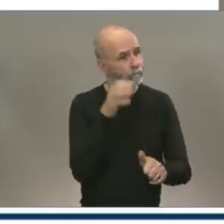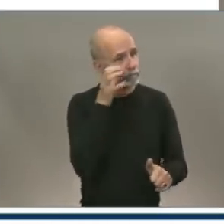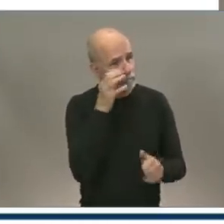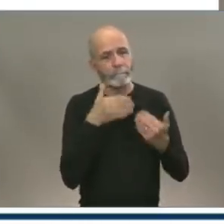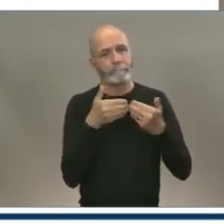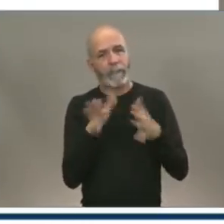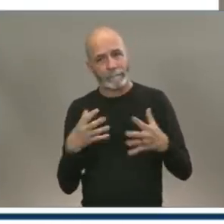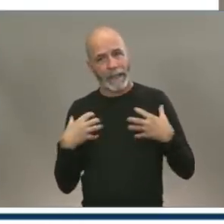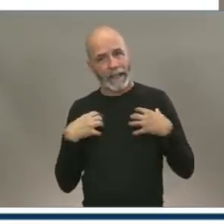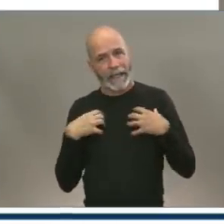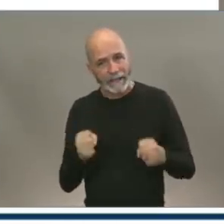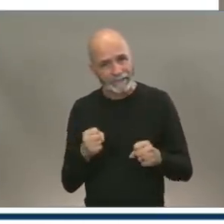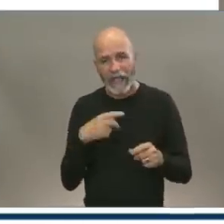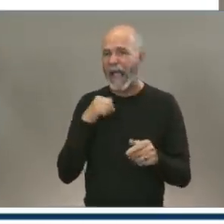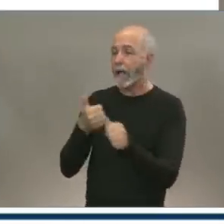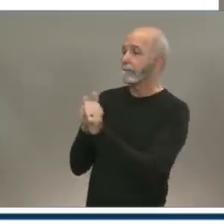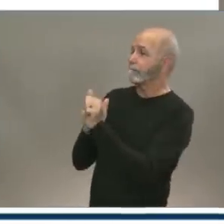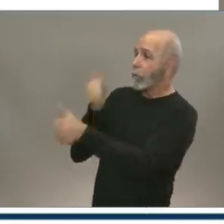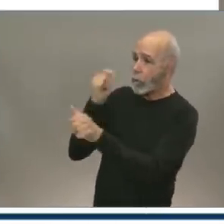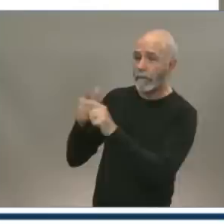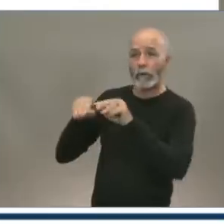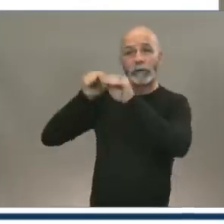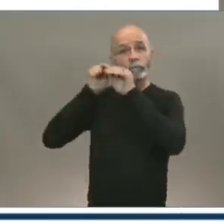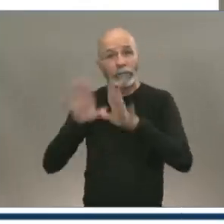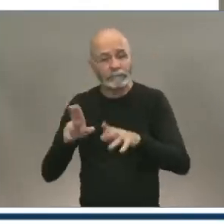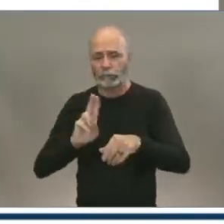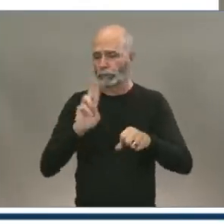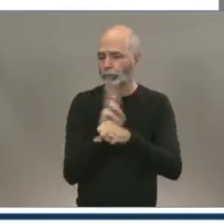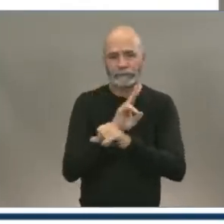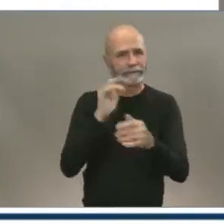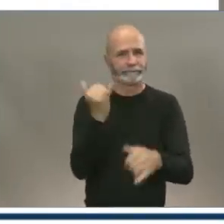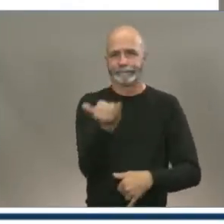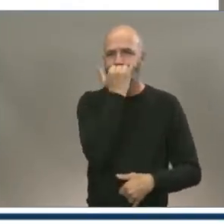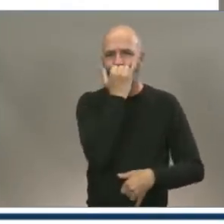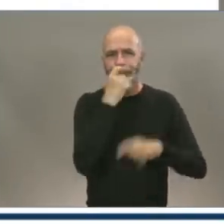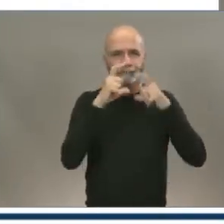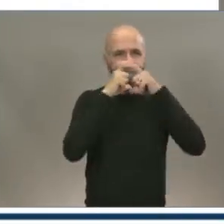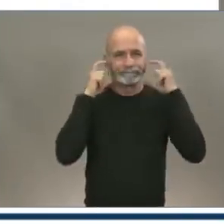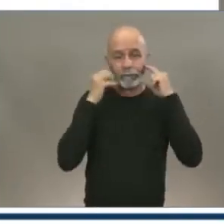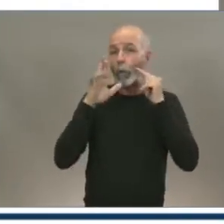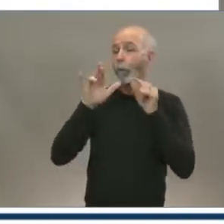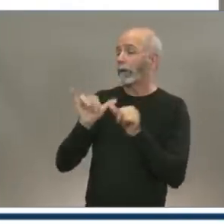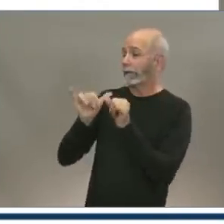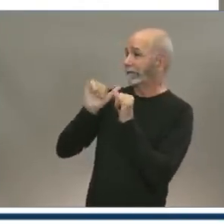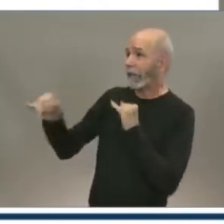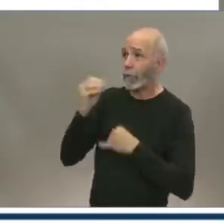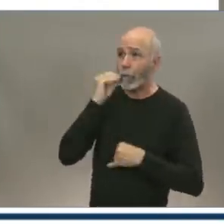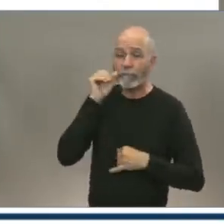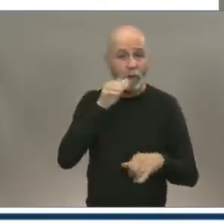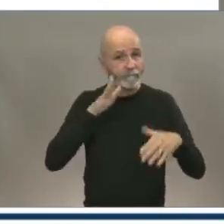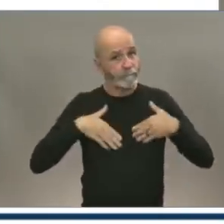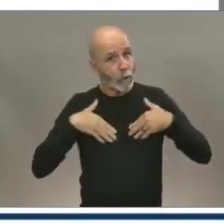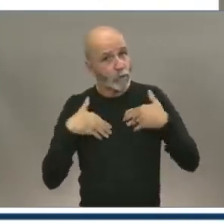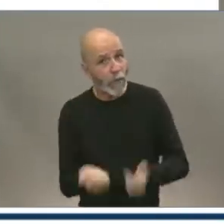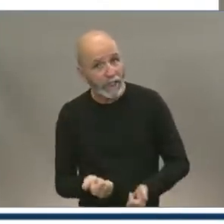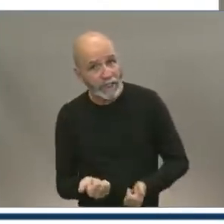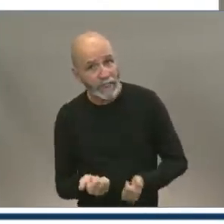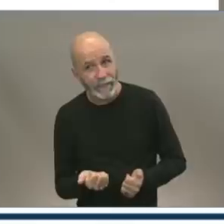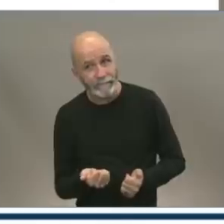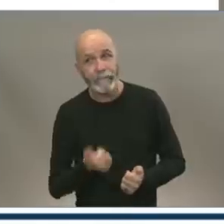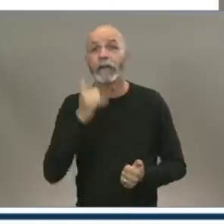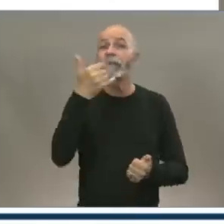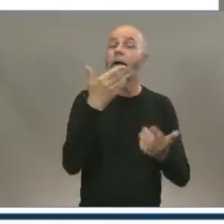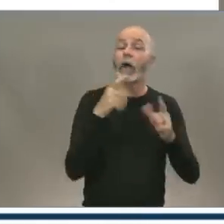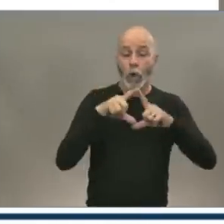COVID-19, including wearing masks in indoor public places, staying home when unwell, requiring proof of vaccination